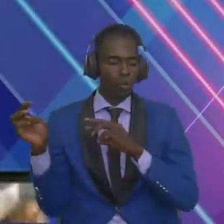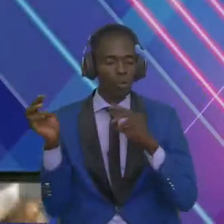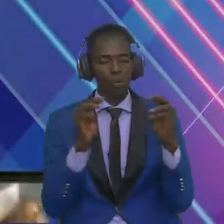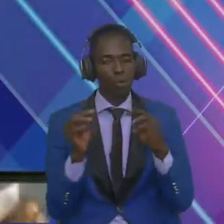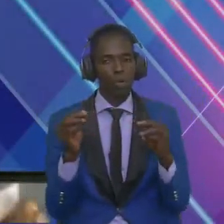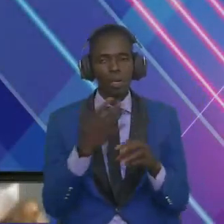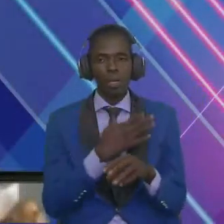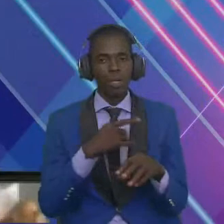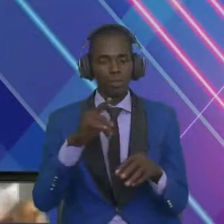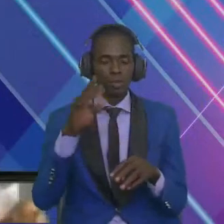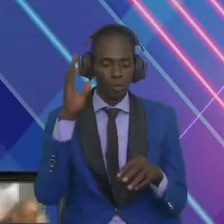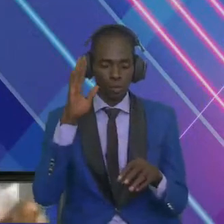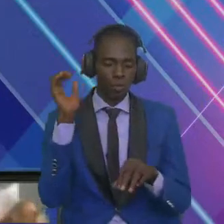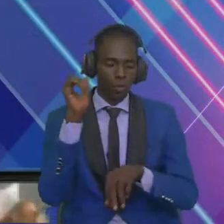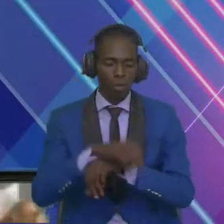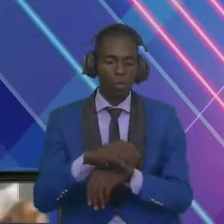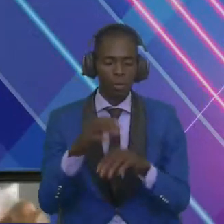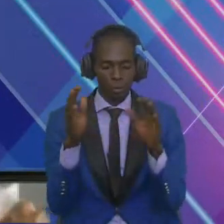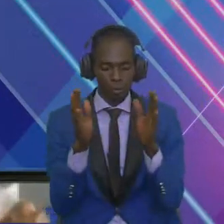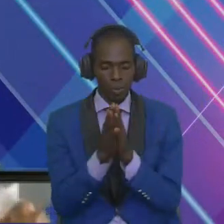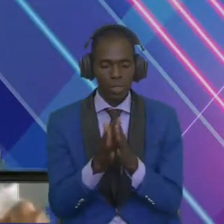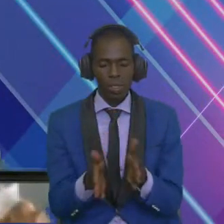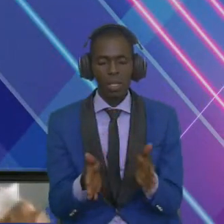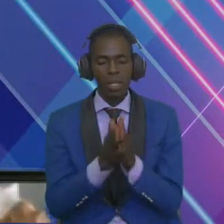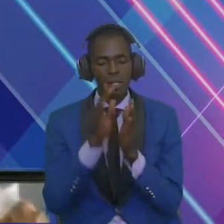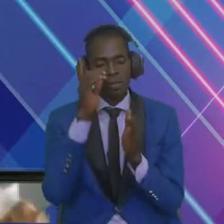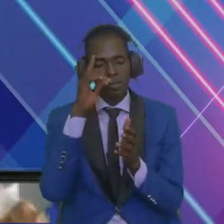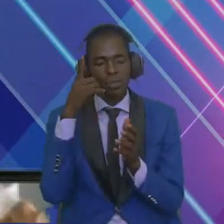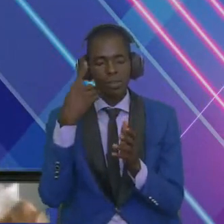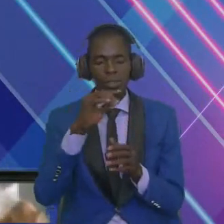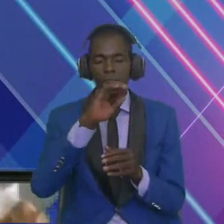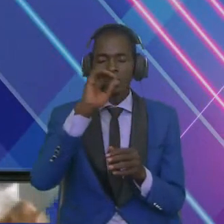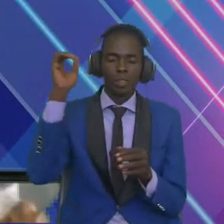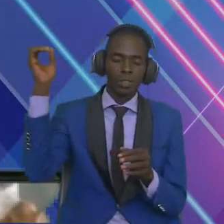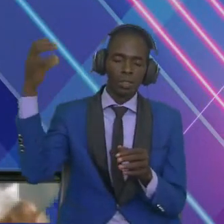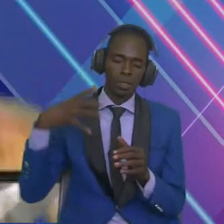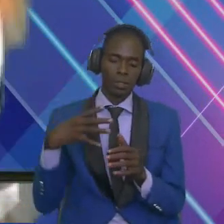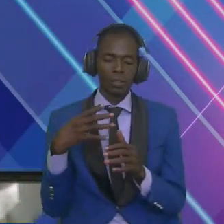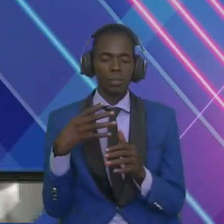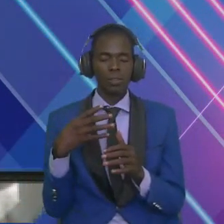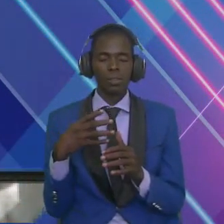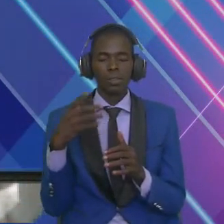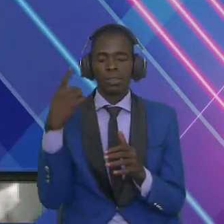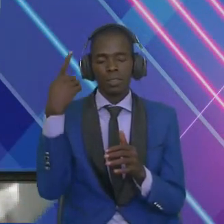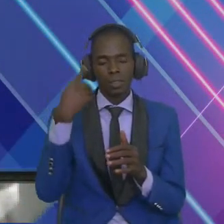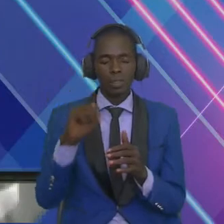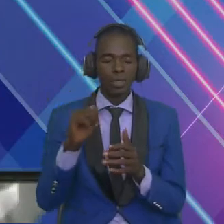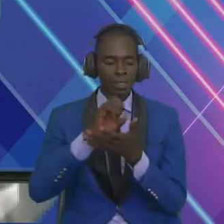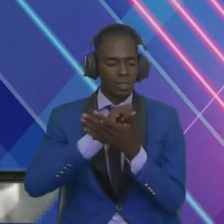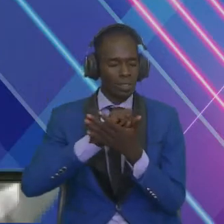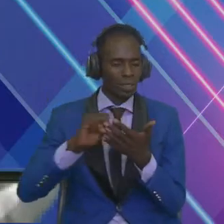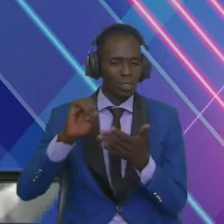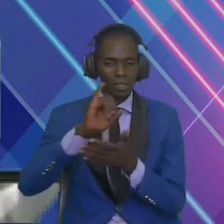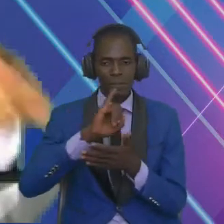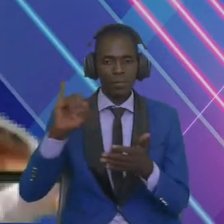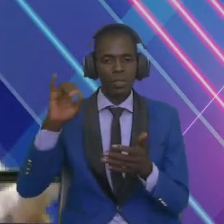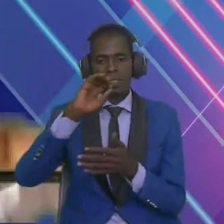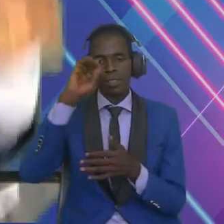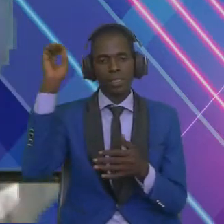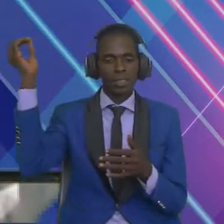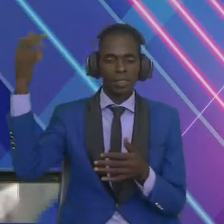Therefore, pray for sustained grace. Pray to possess sanctifying